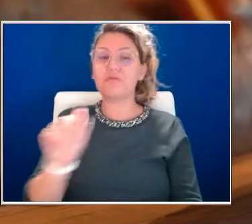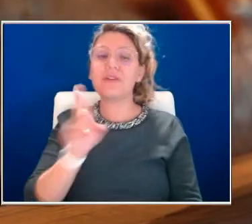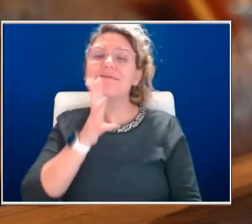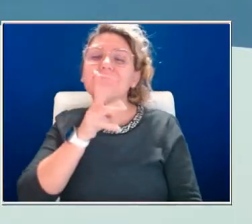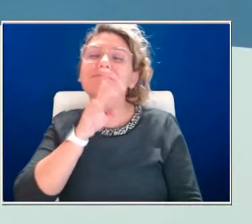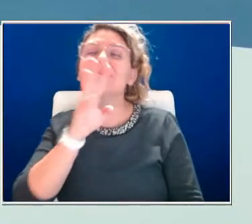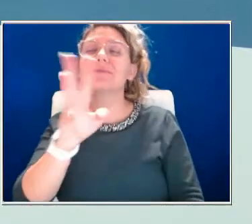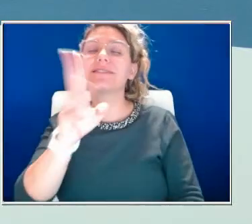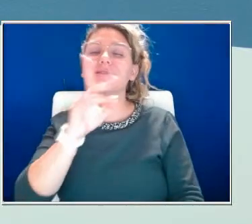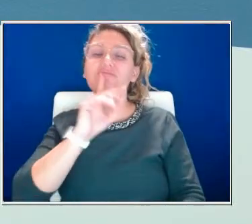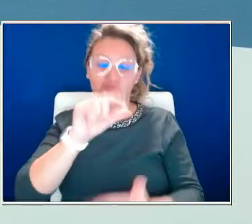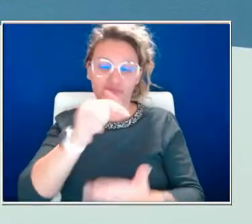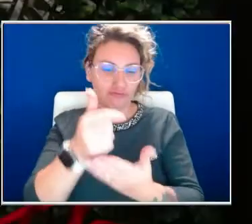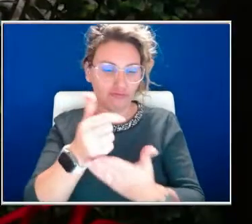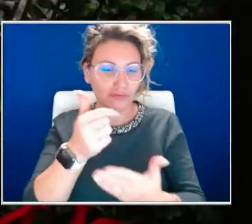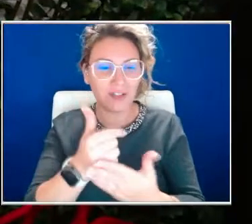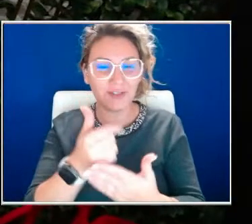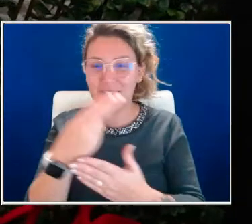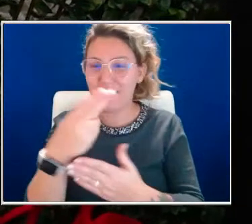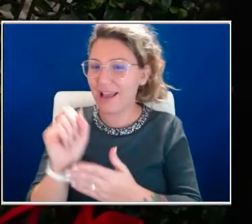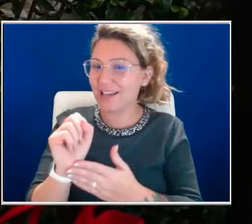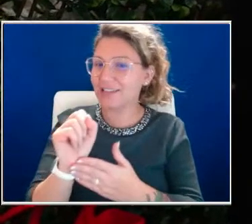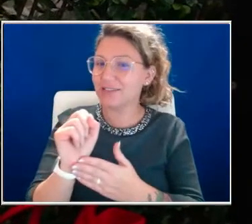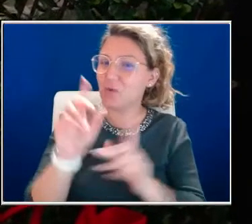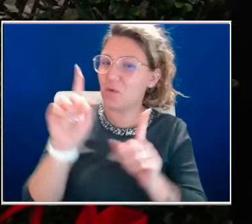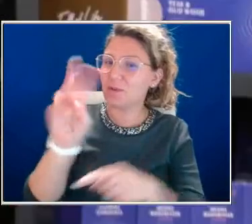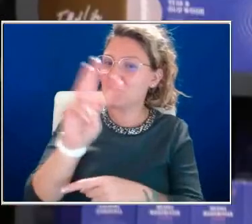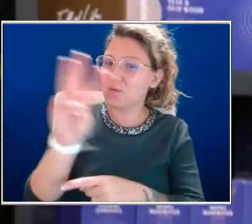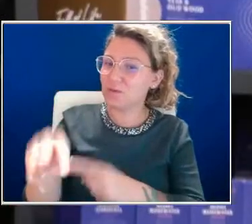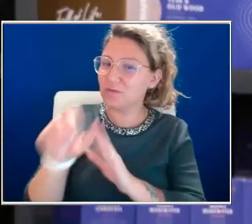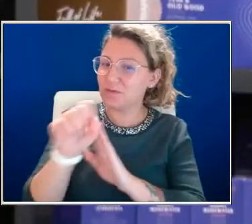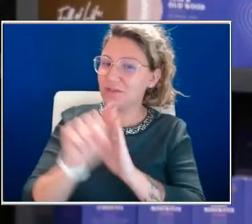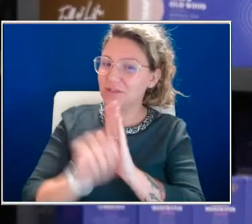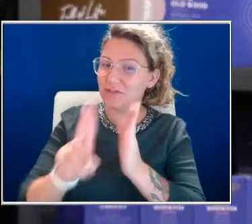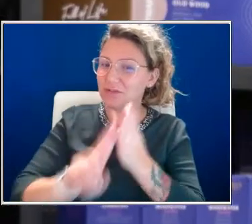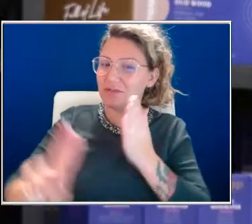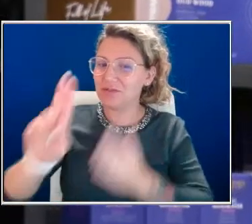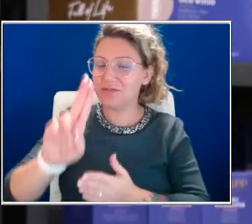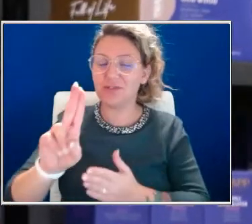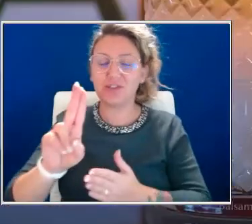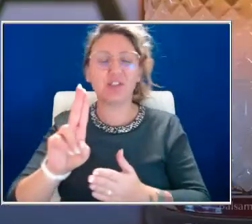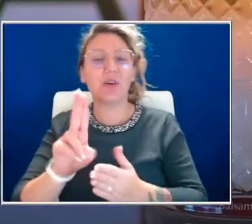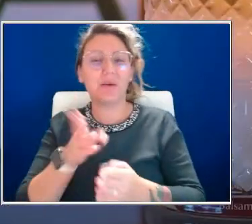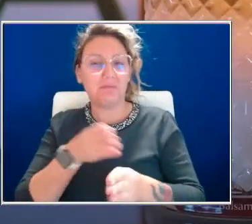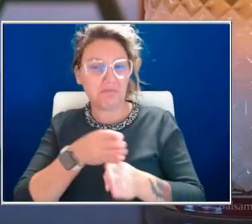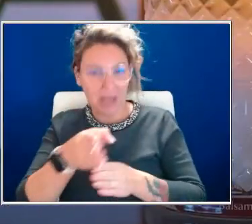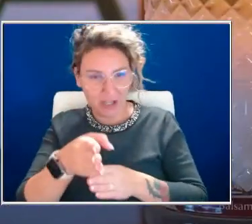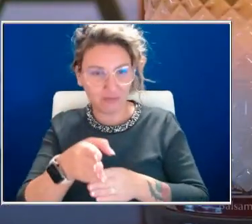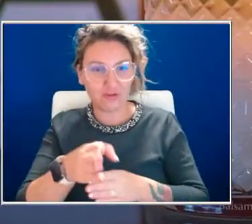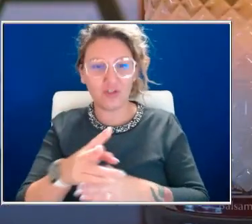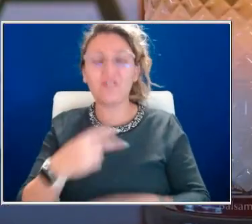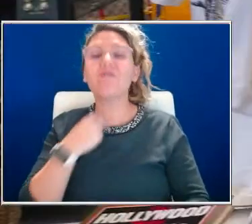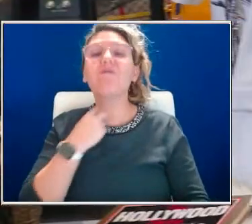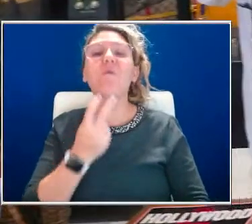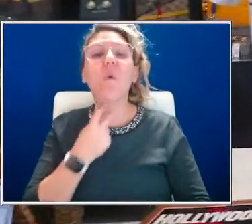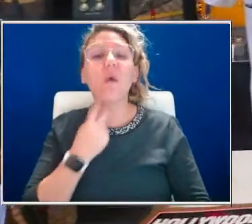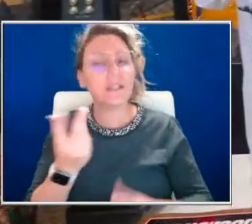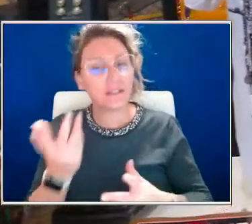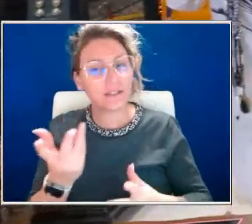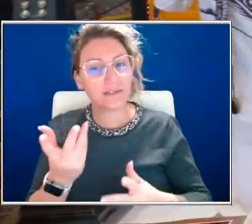went to Wichita State University. Was majoring in voice, and I was taking